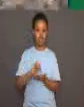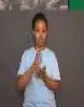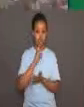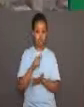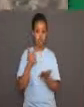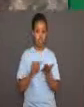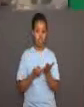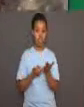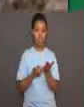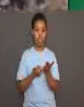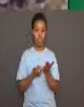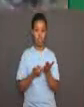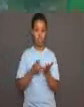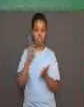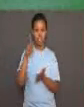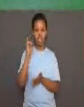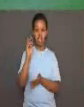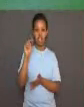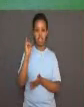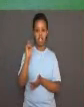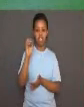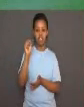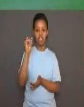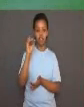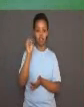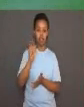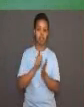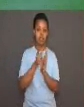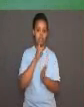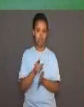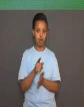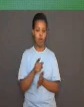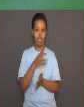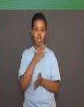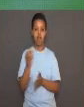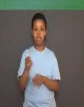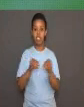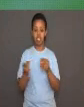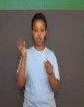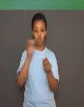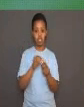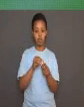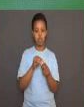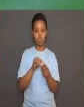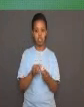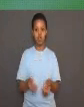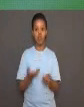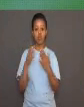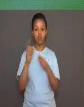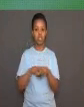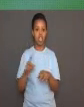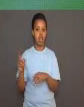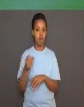an example of kinesis. The increased movement makes it more likely that